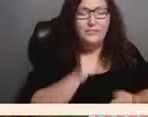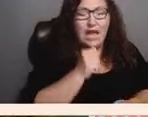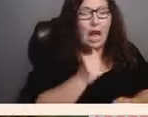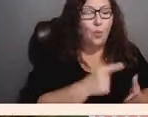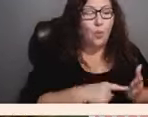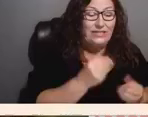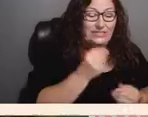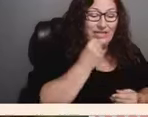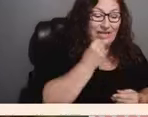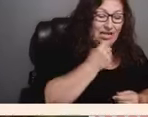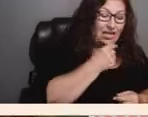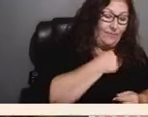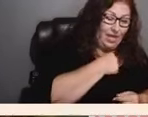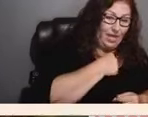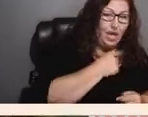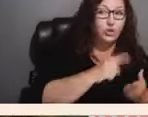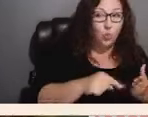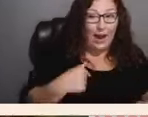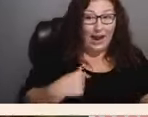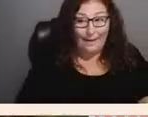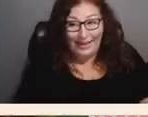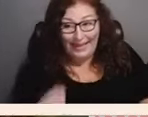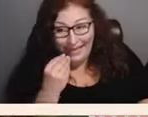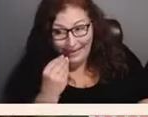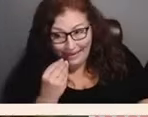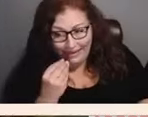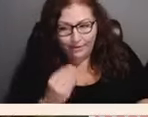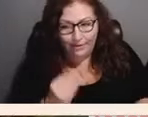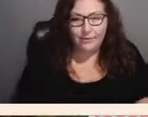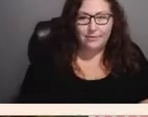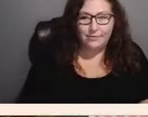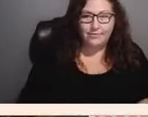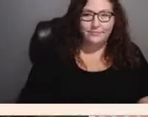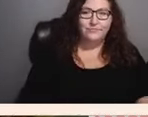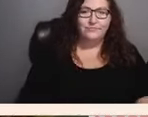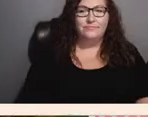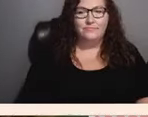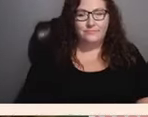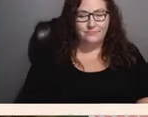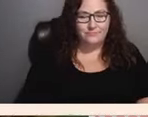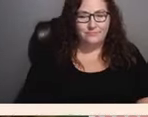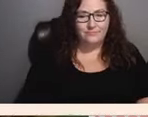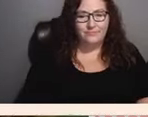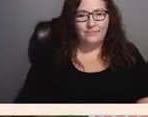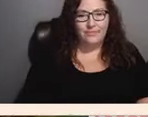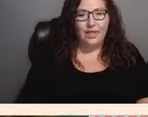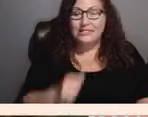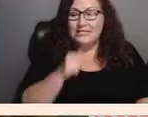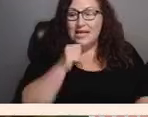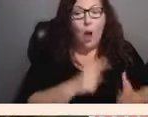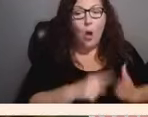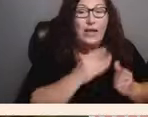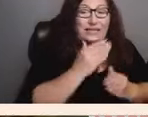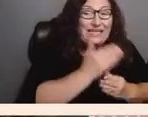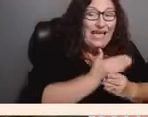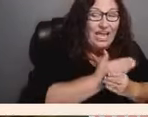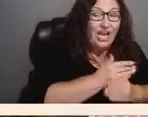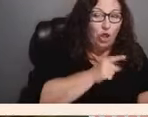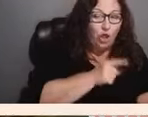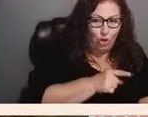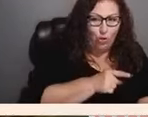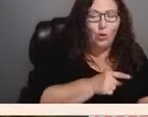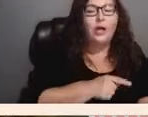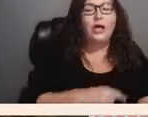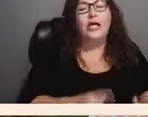eating. Let me say that again. It's not what is eating you, is what